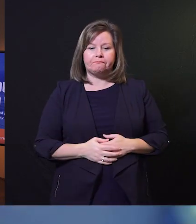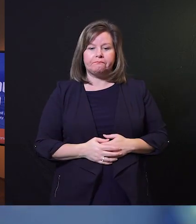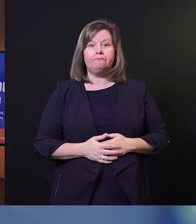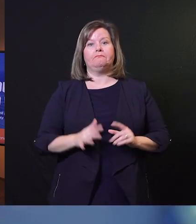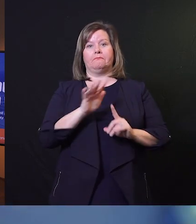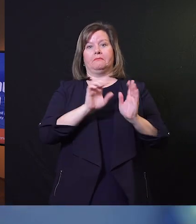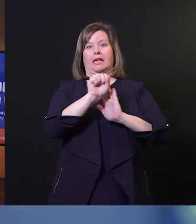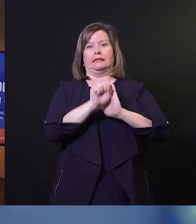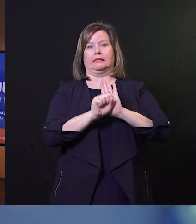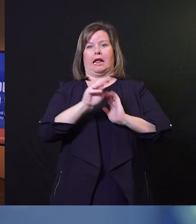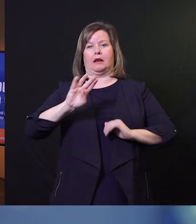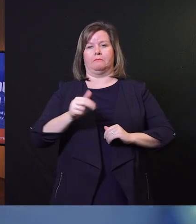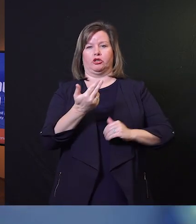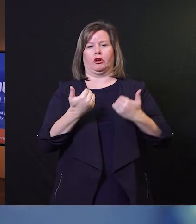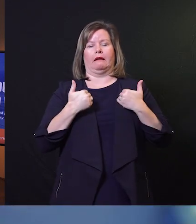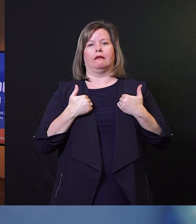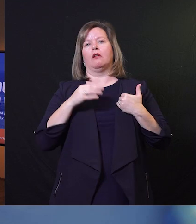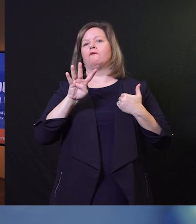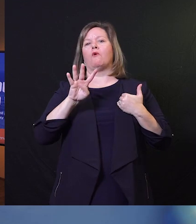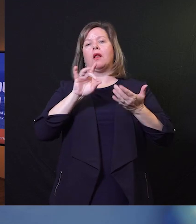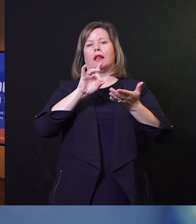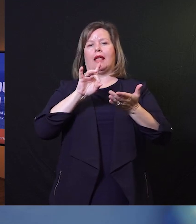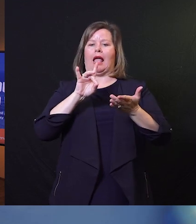the state of Michigan, it's reported there are